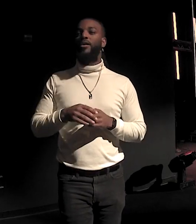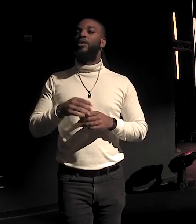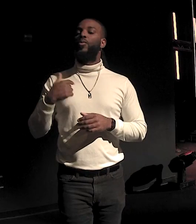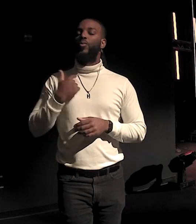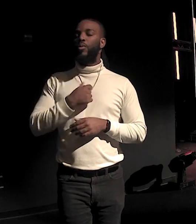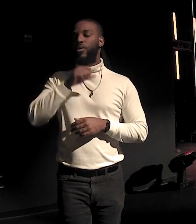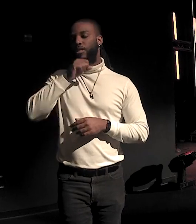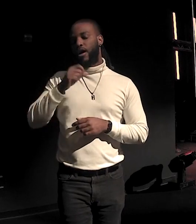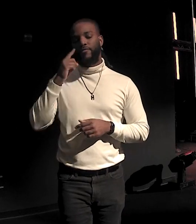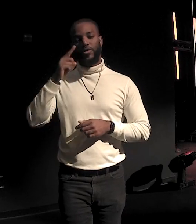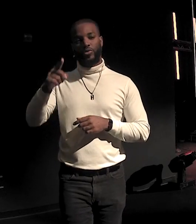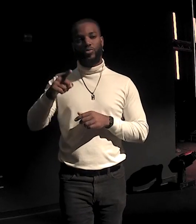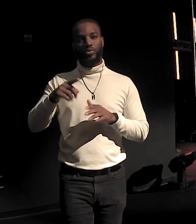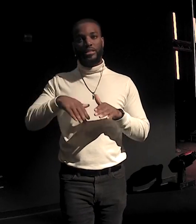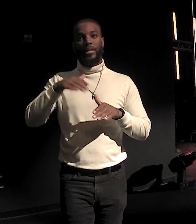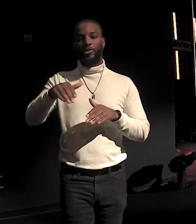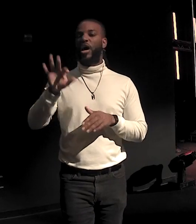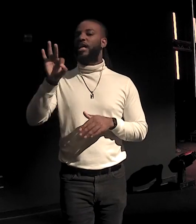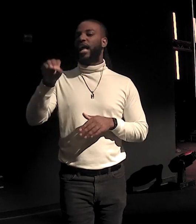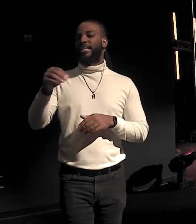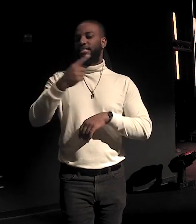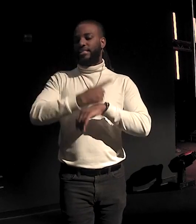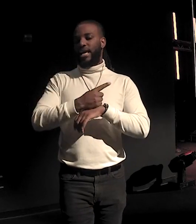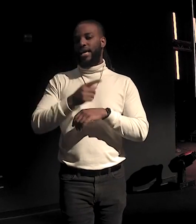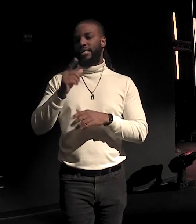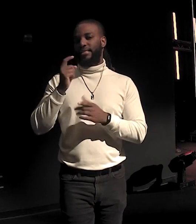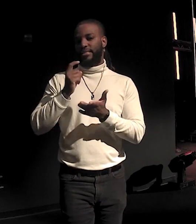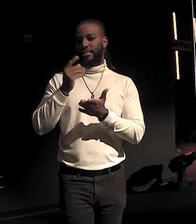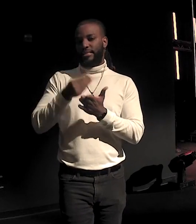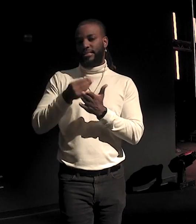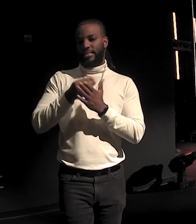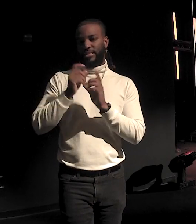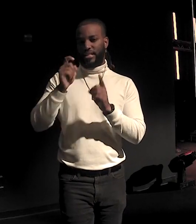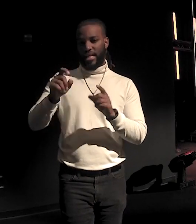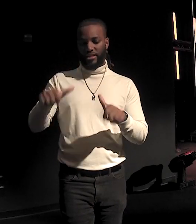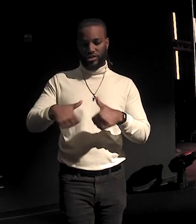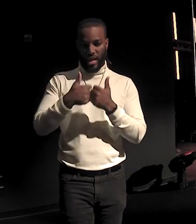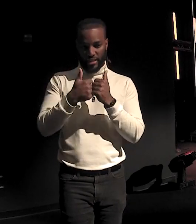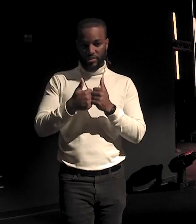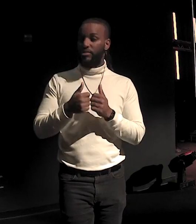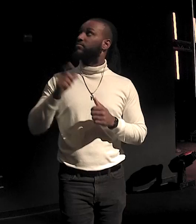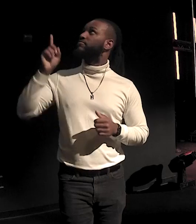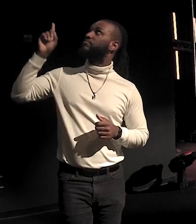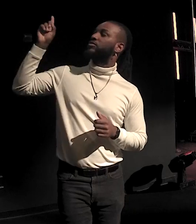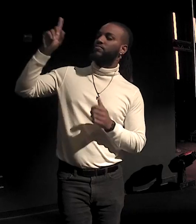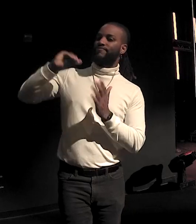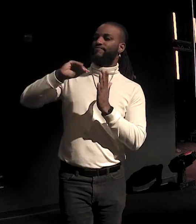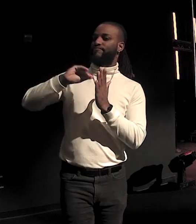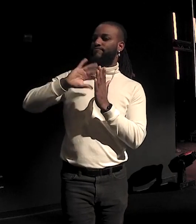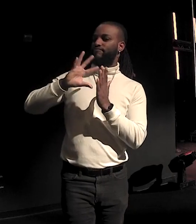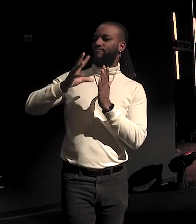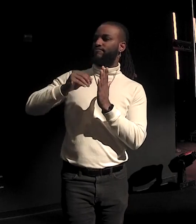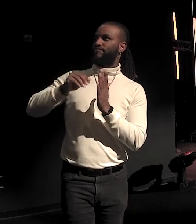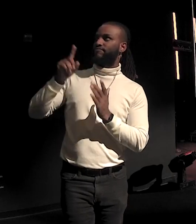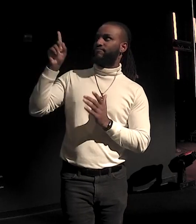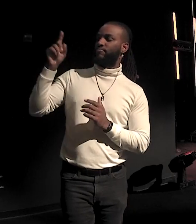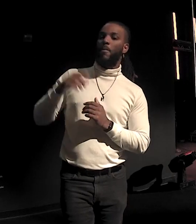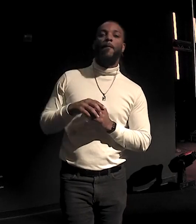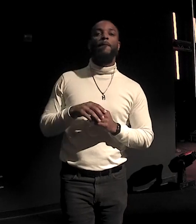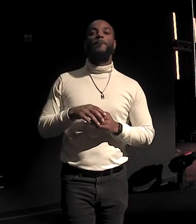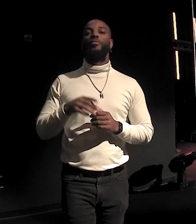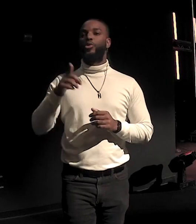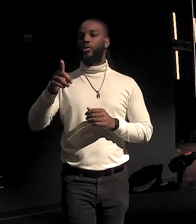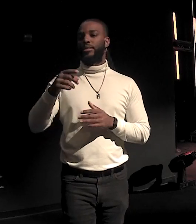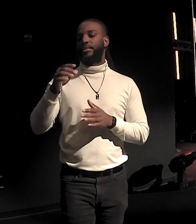we would love for you to step into our 90-day tithing challenge. You can scan the QR code that's up on our screens, and you